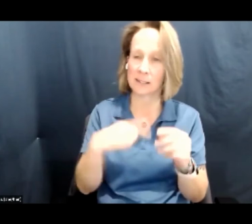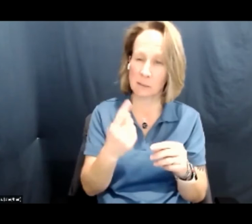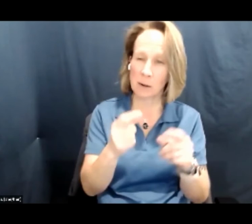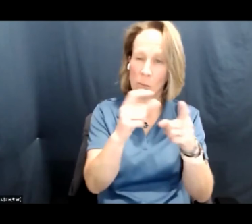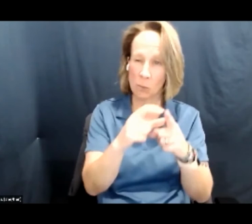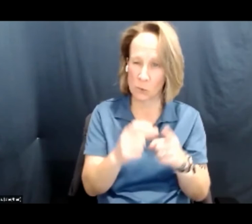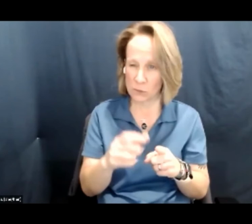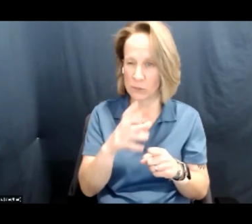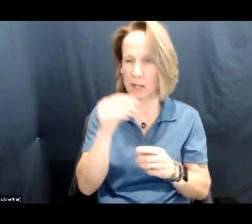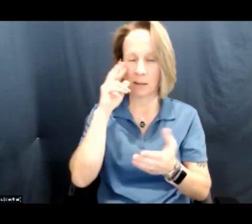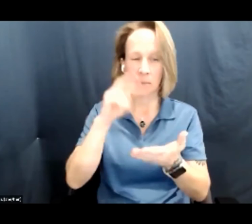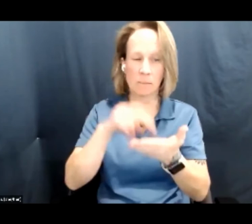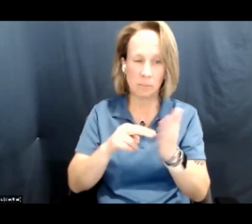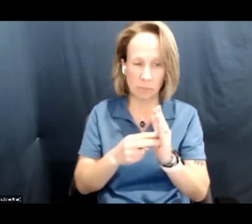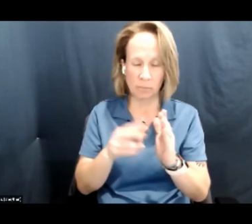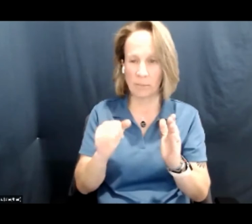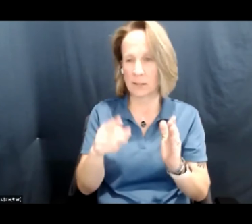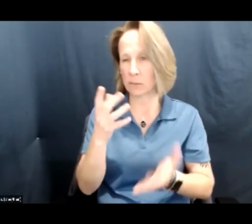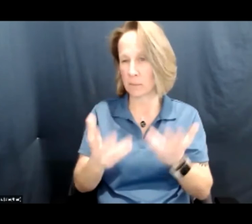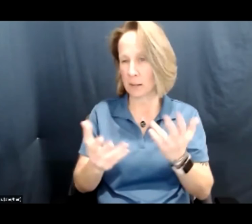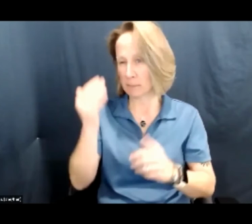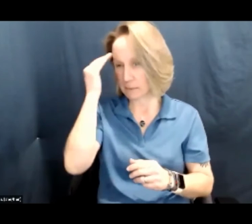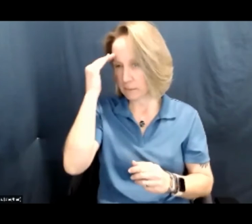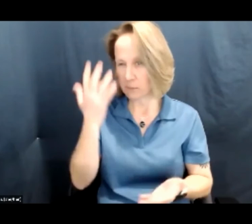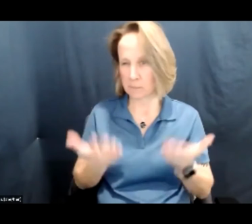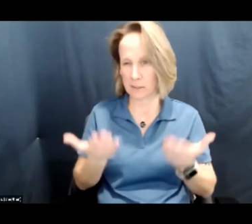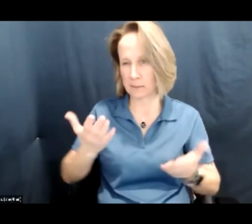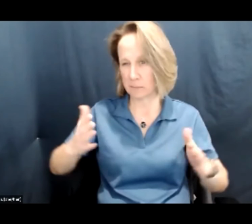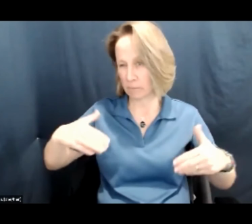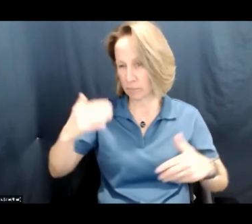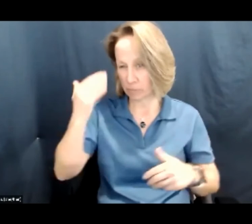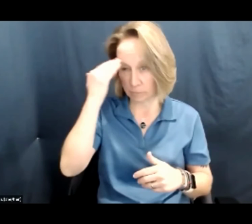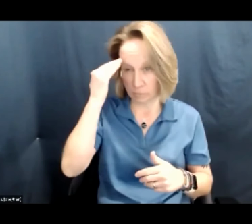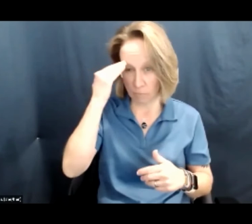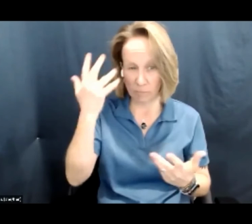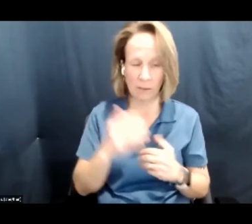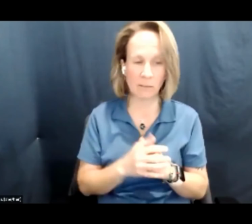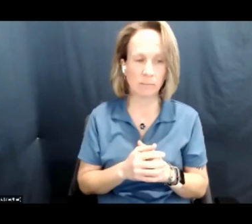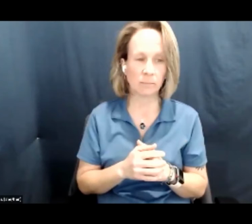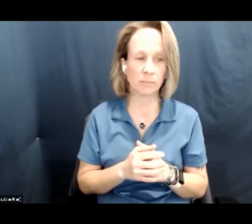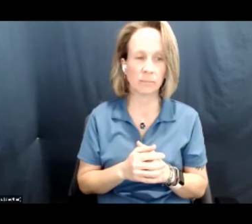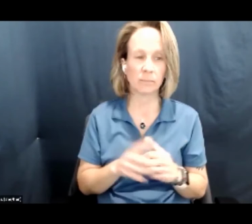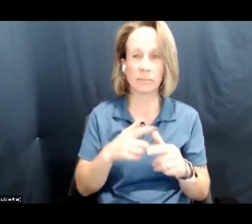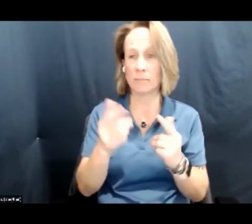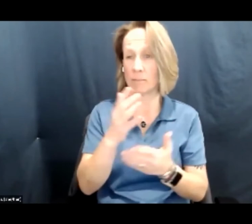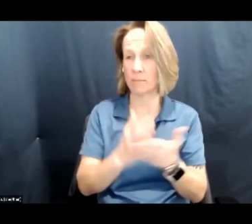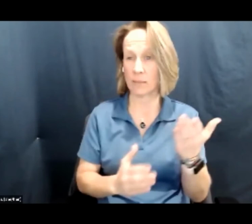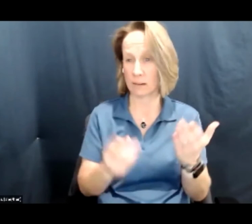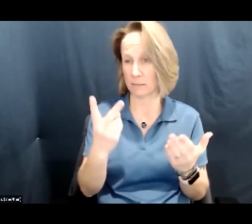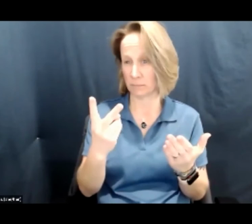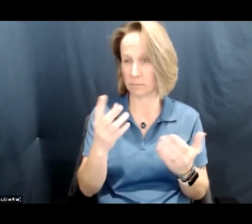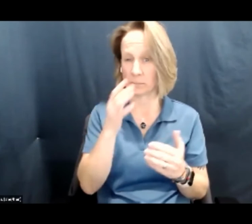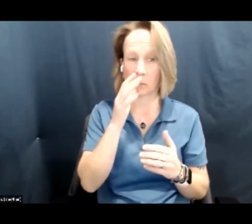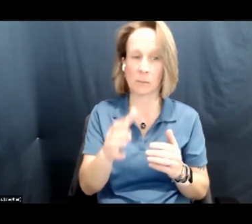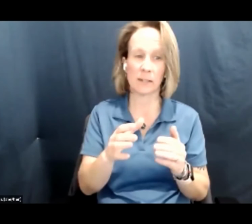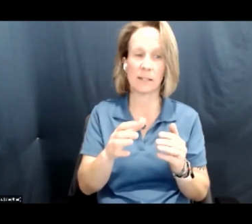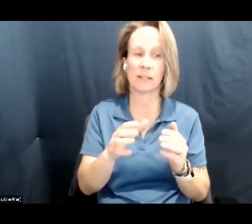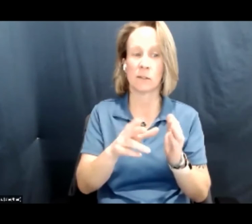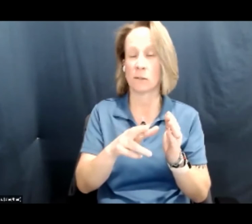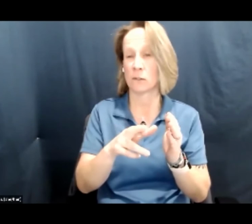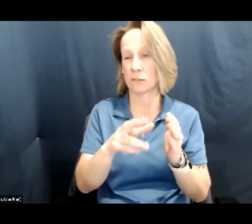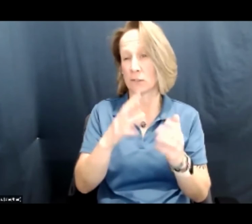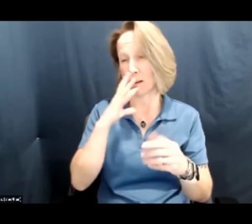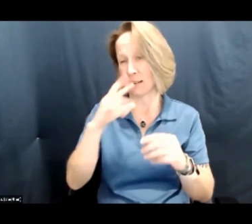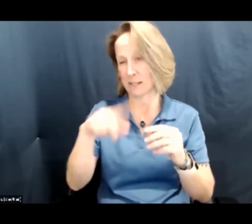terminology that you may or may not be familiar with for the community. And then part 2 is going to be reviewing barriers for